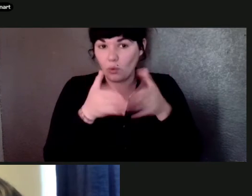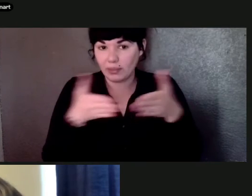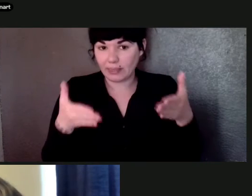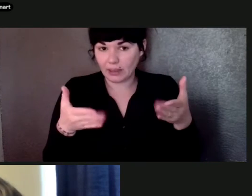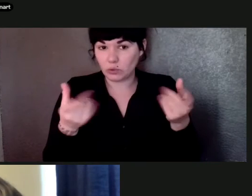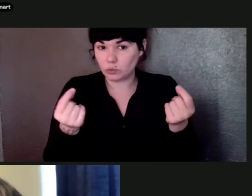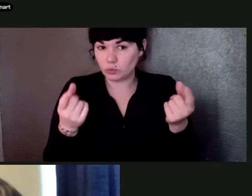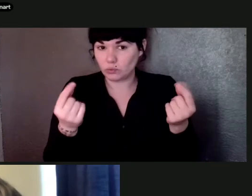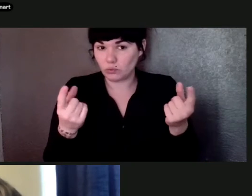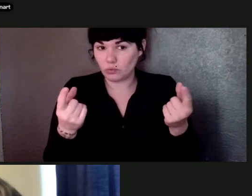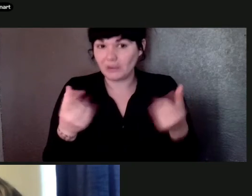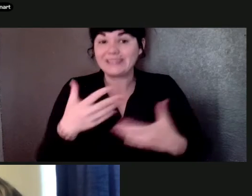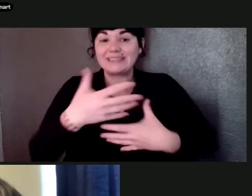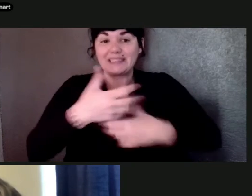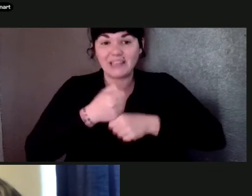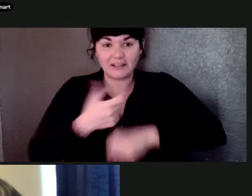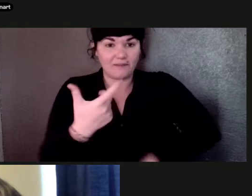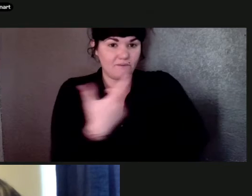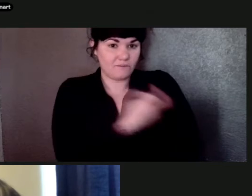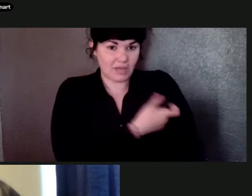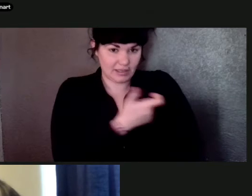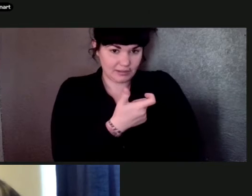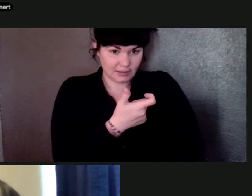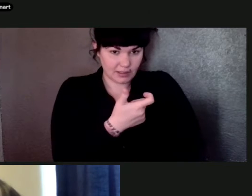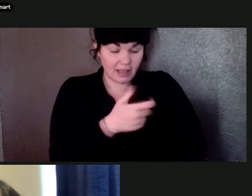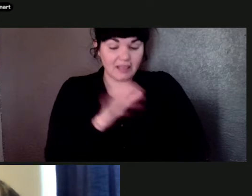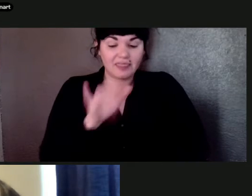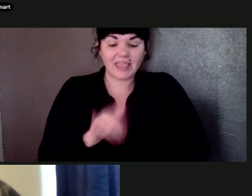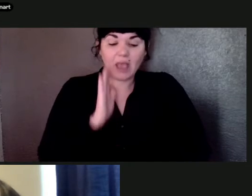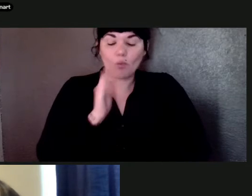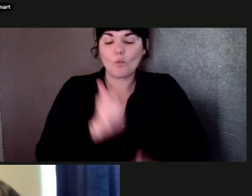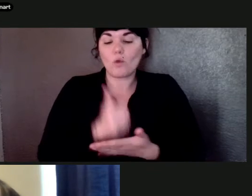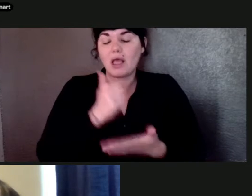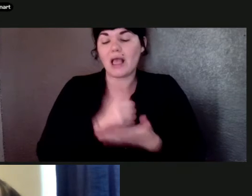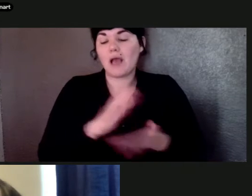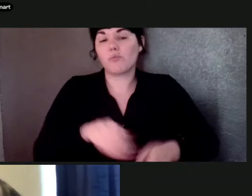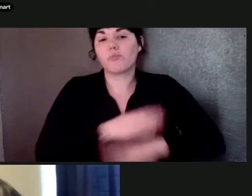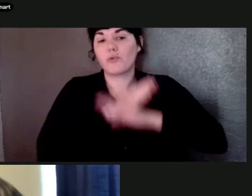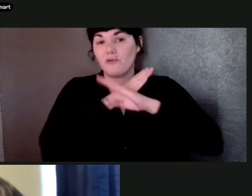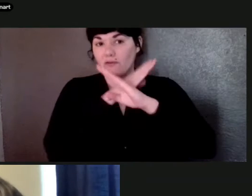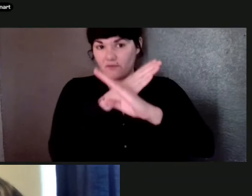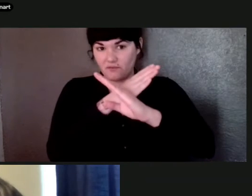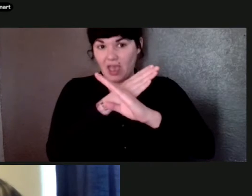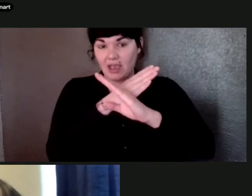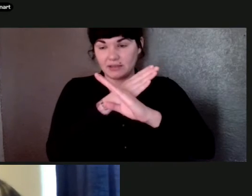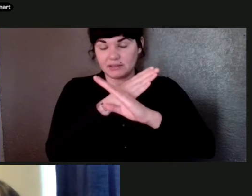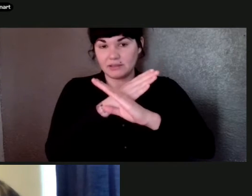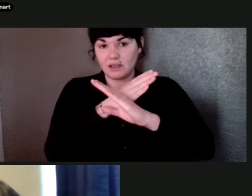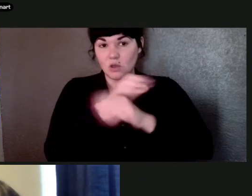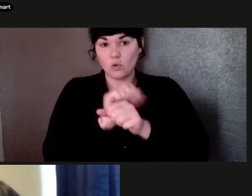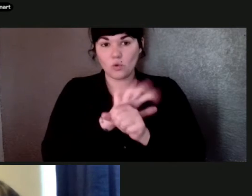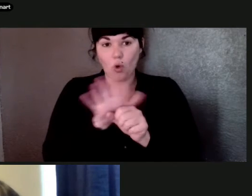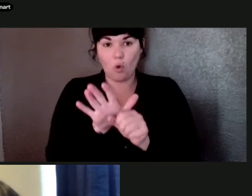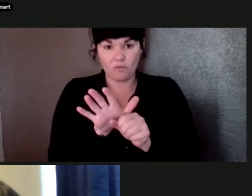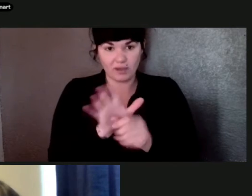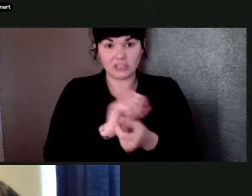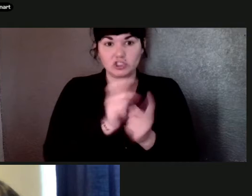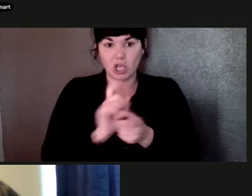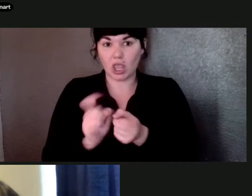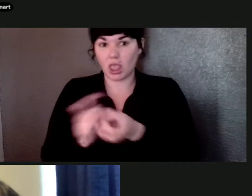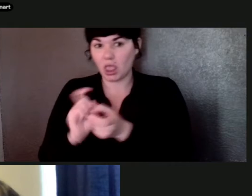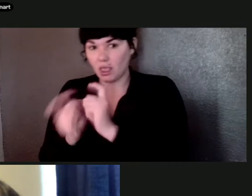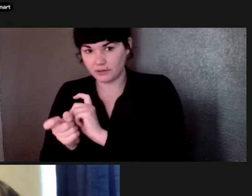more variance. And the variance is what the booster is going to help protect us from. So it is a possibility, but there is no